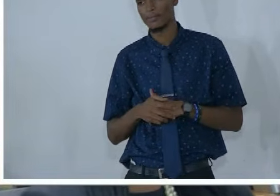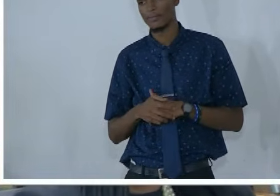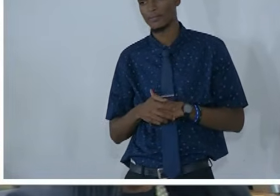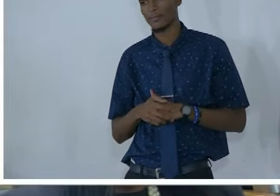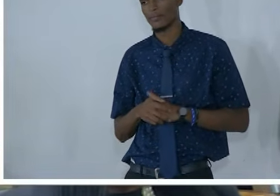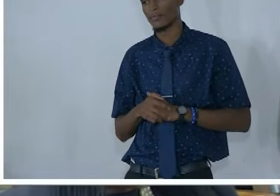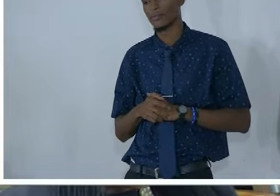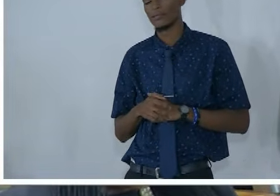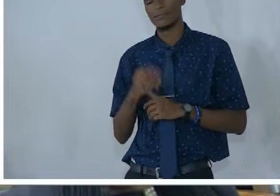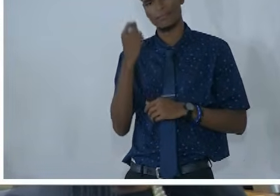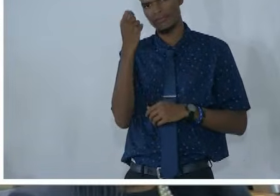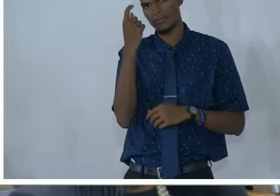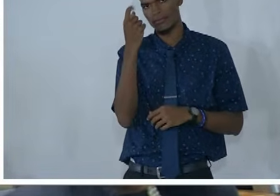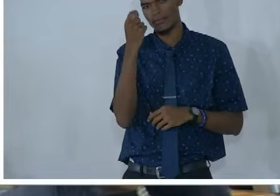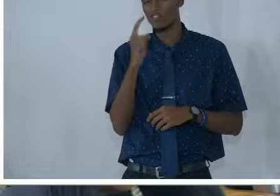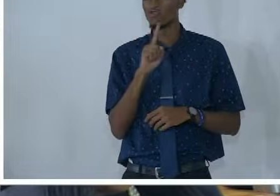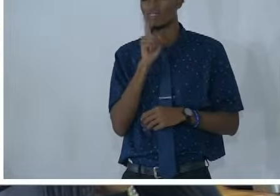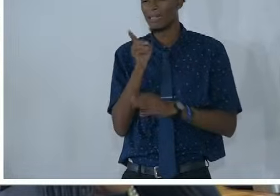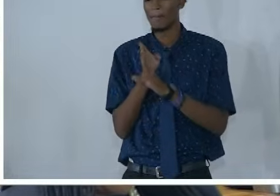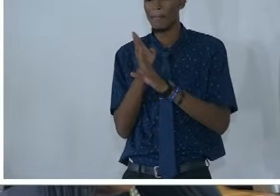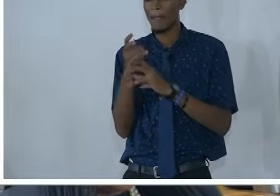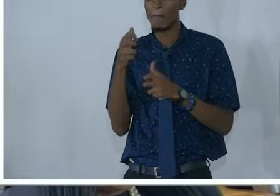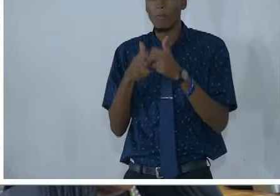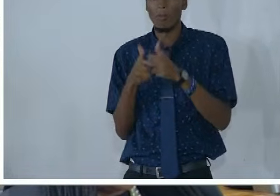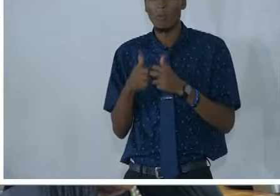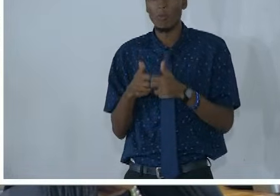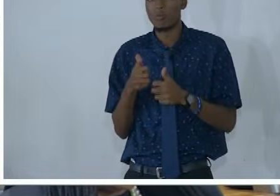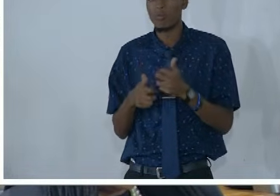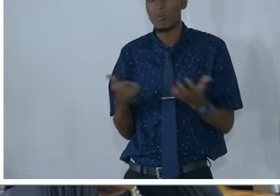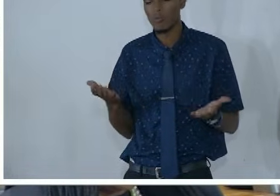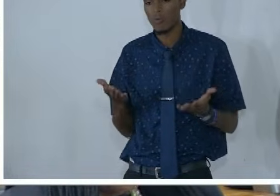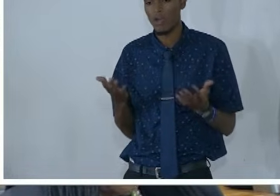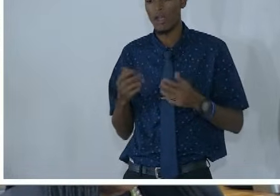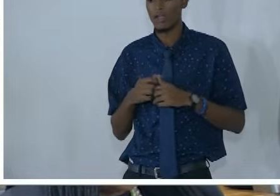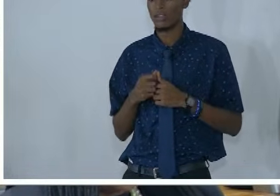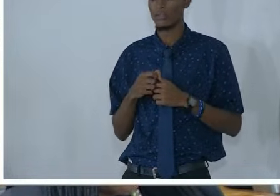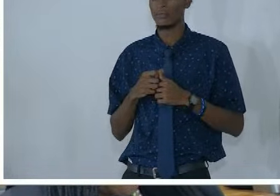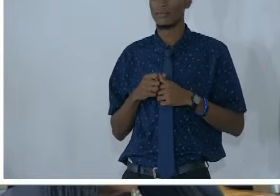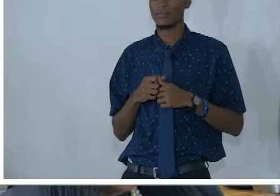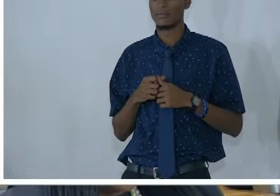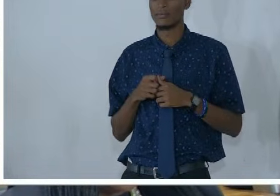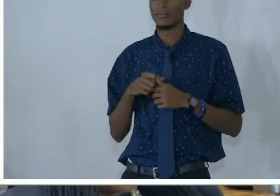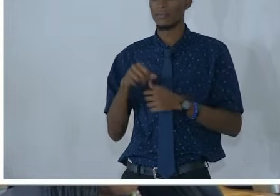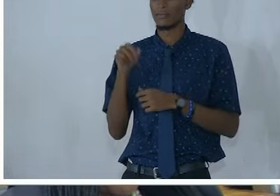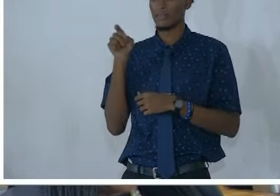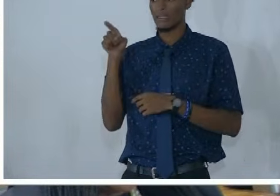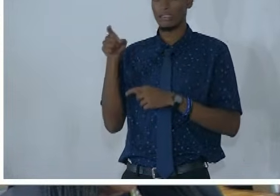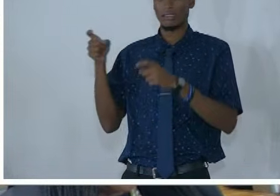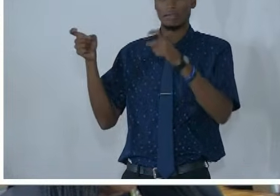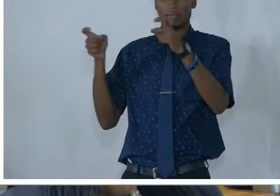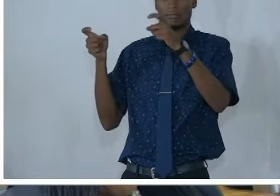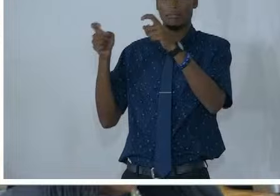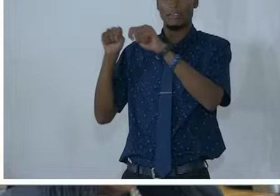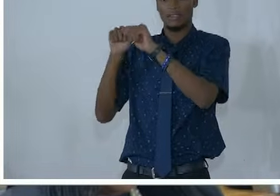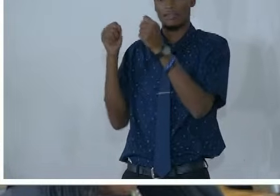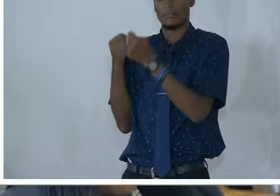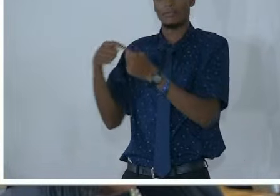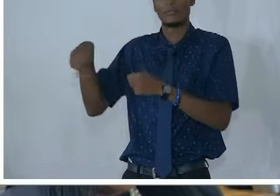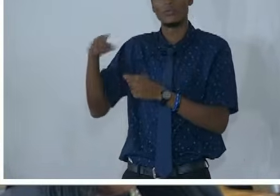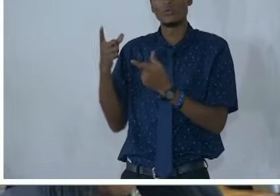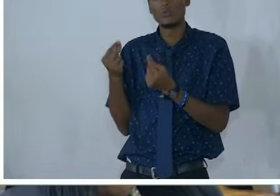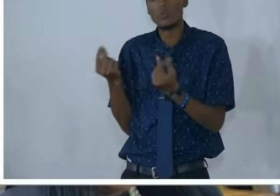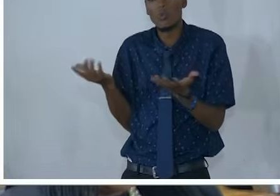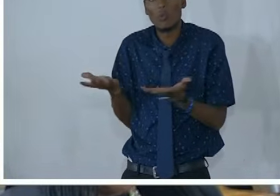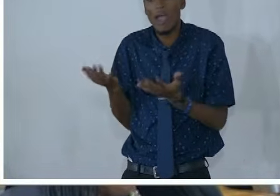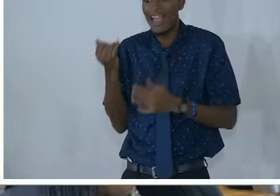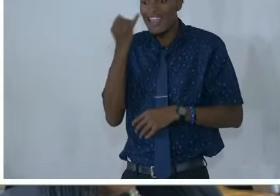the main issue is what will be the action of the administration if JISTV misses the